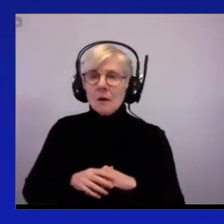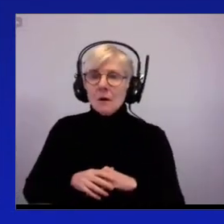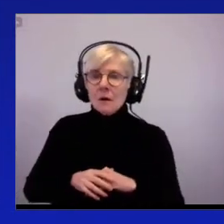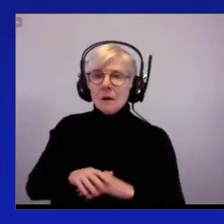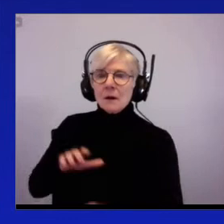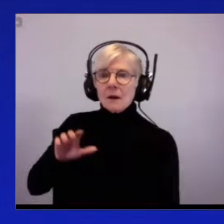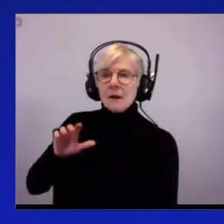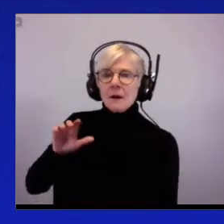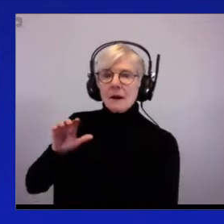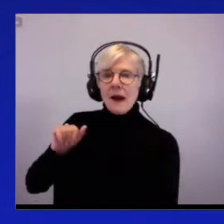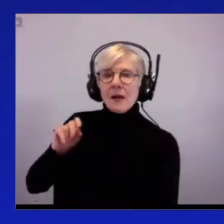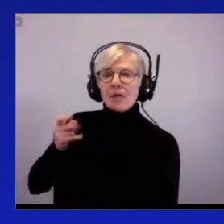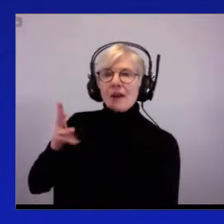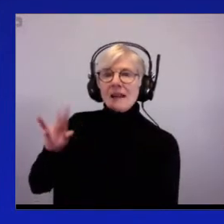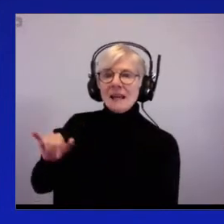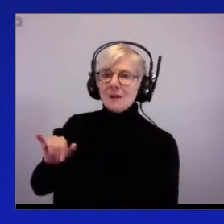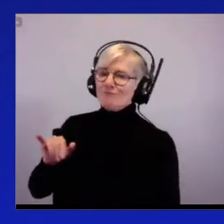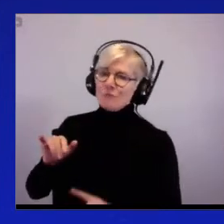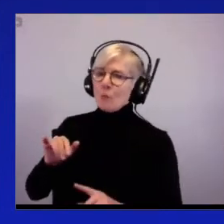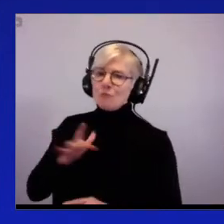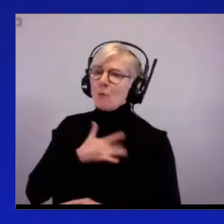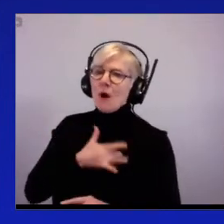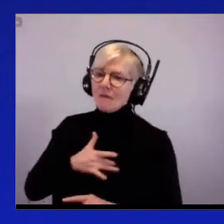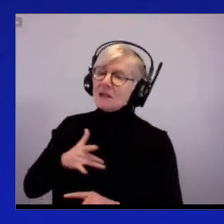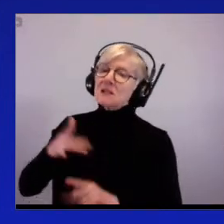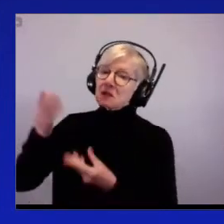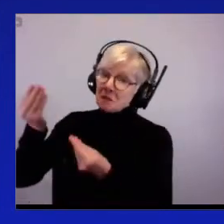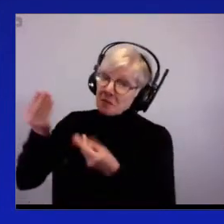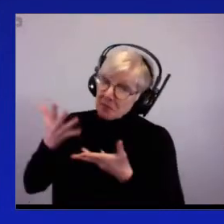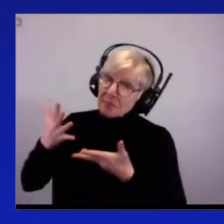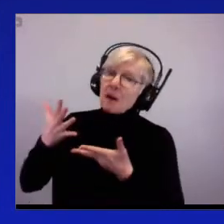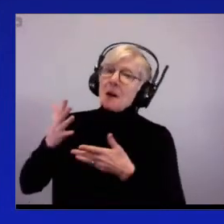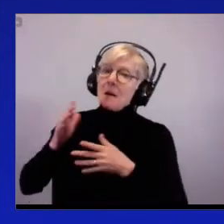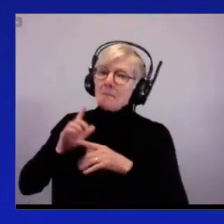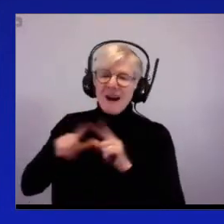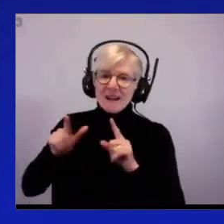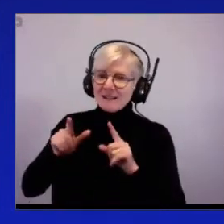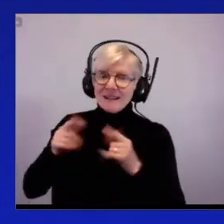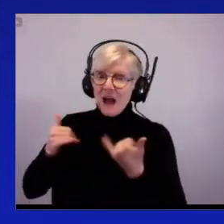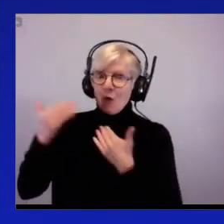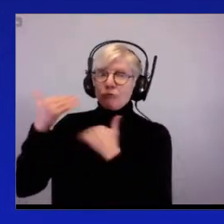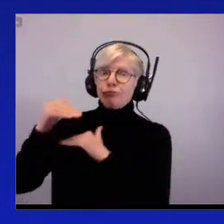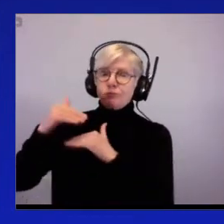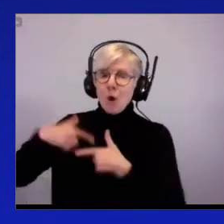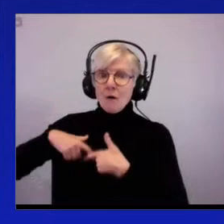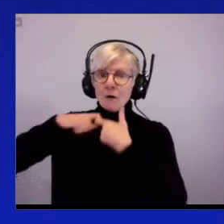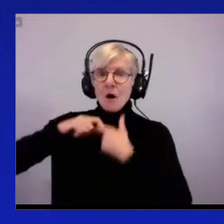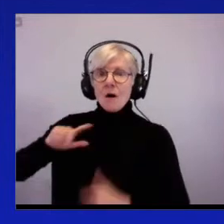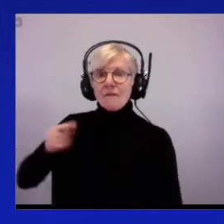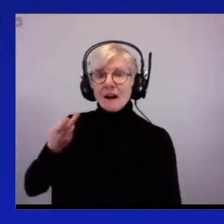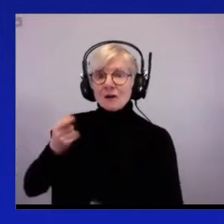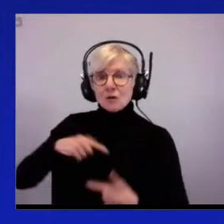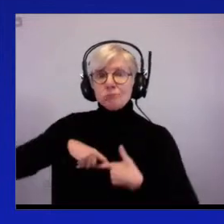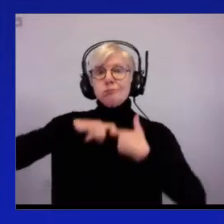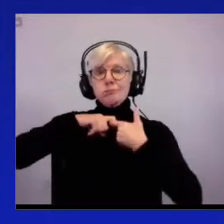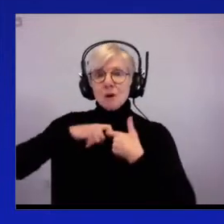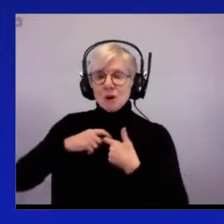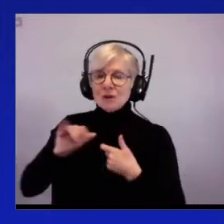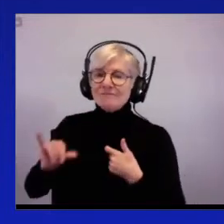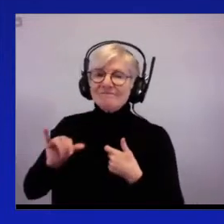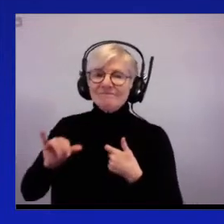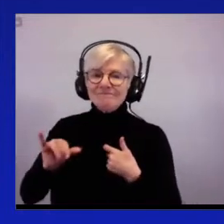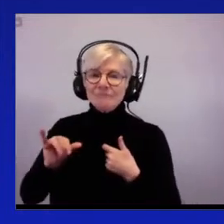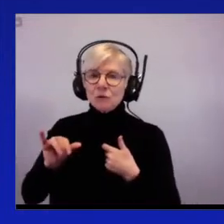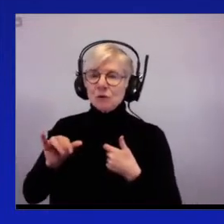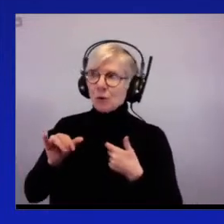the province, but as you can understand, because of the announcement of the stoppage in vaccine, the moment of